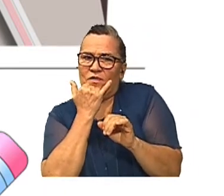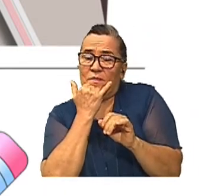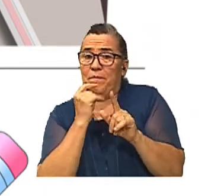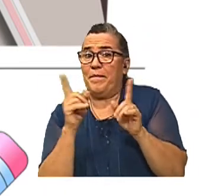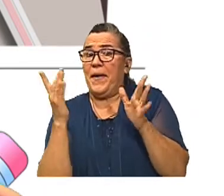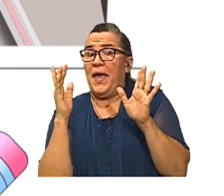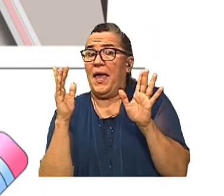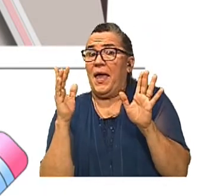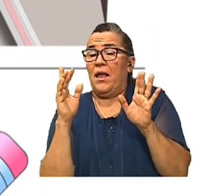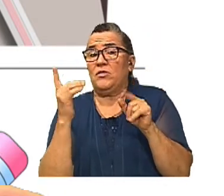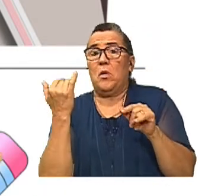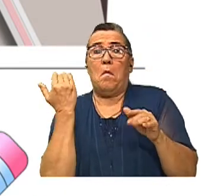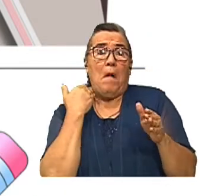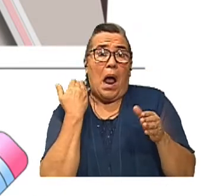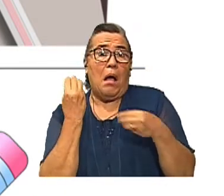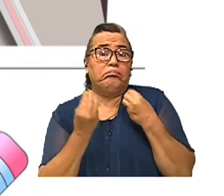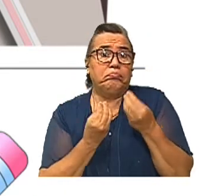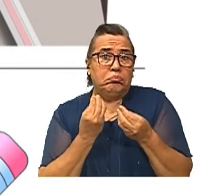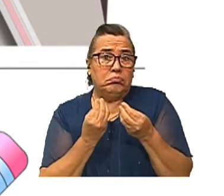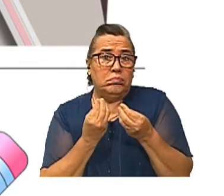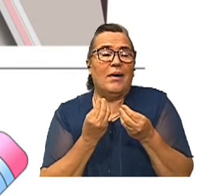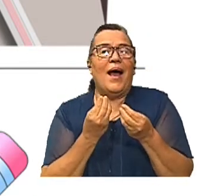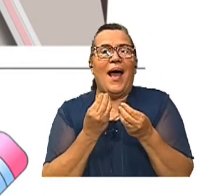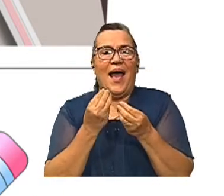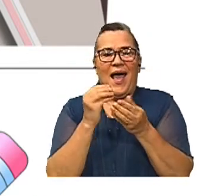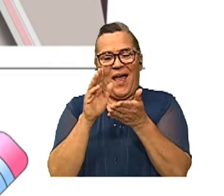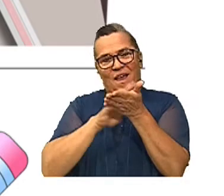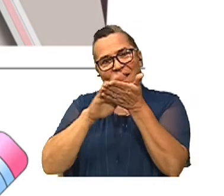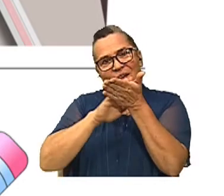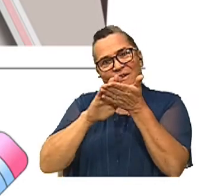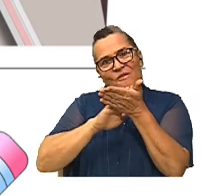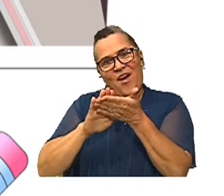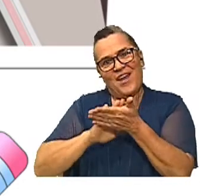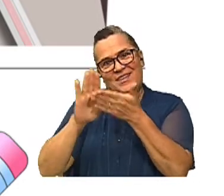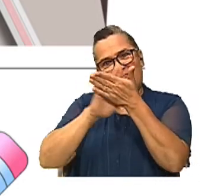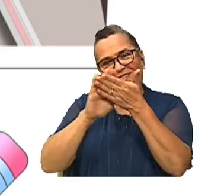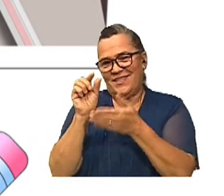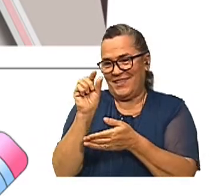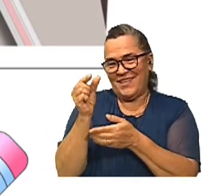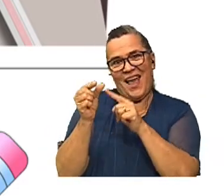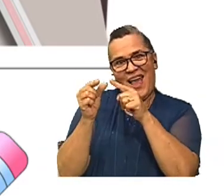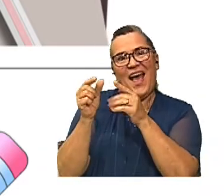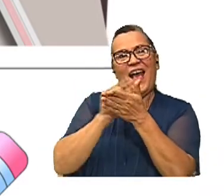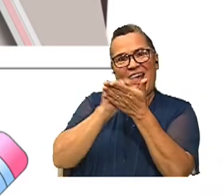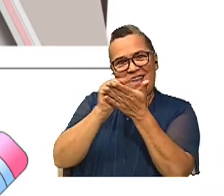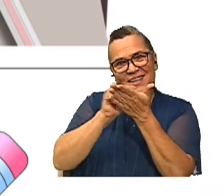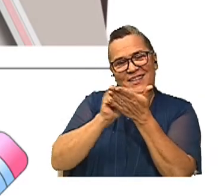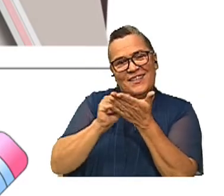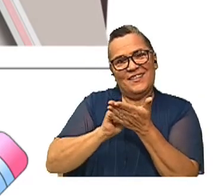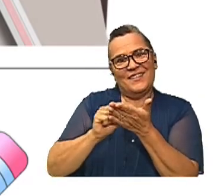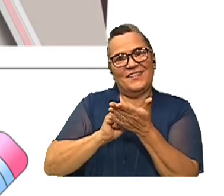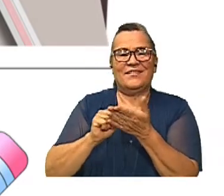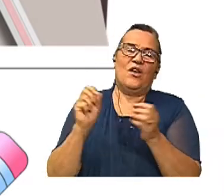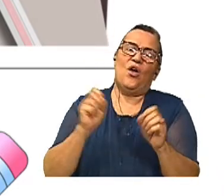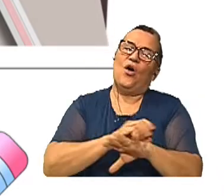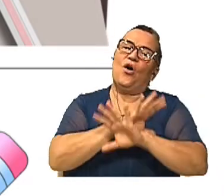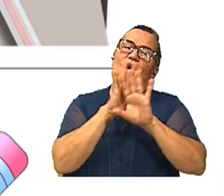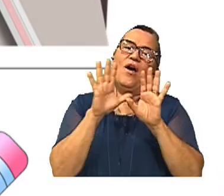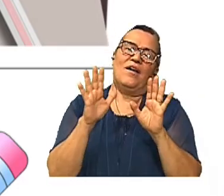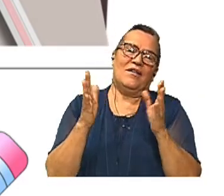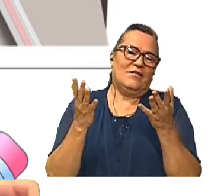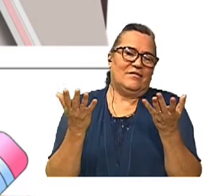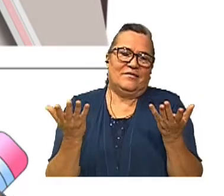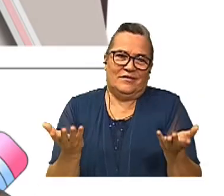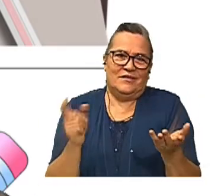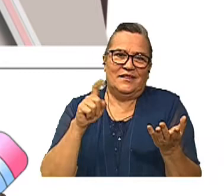make a mistake, we need an eraser. Yes, the eraser, and obviously,